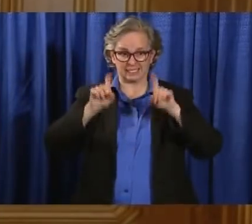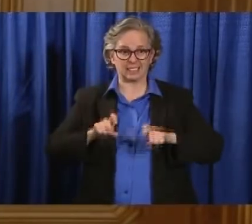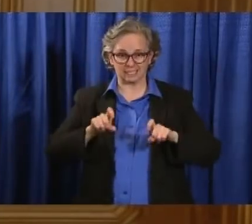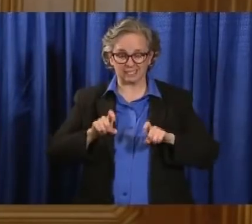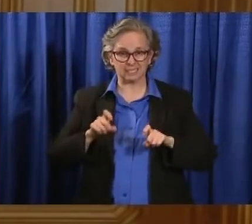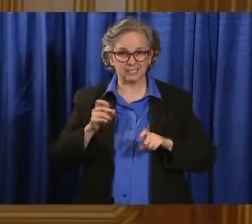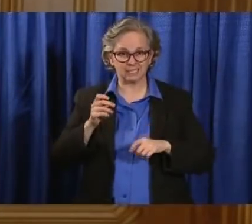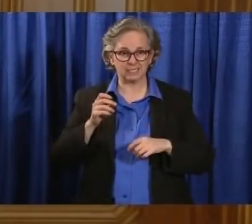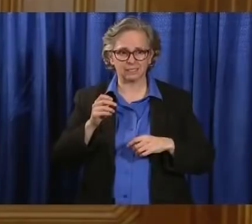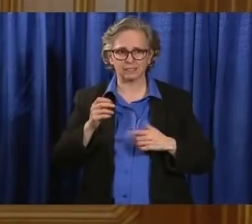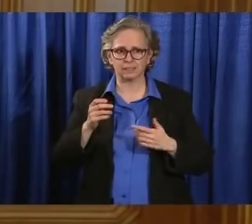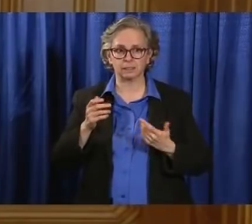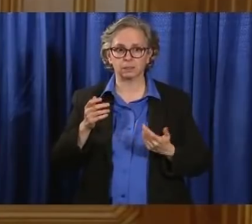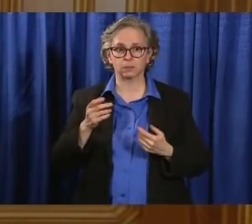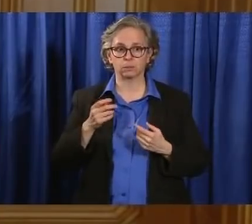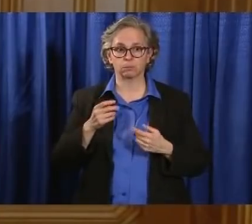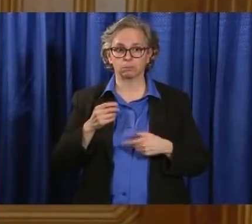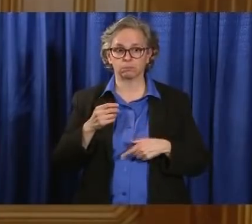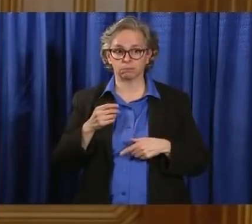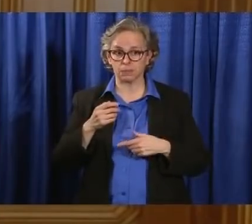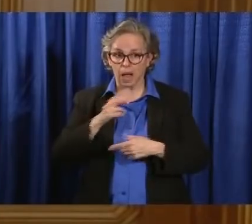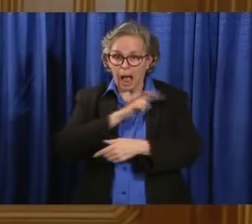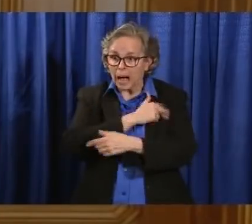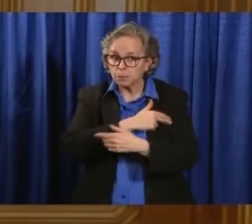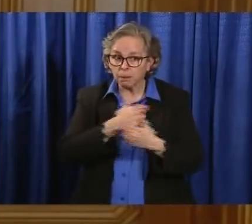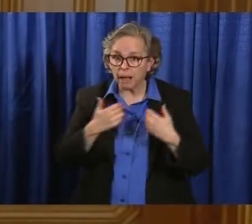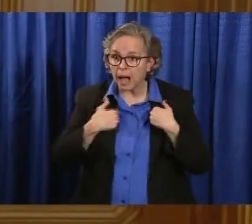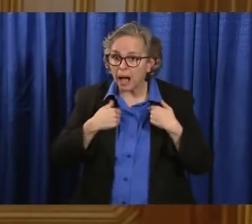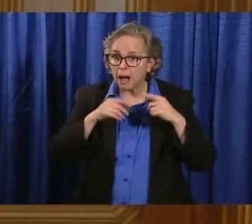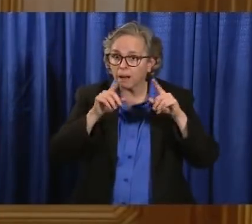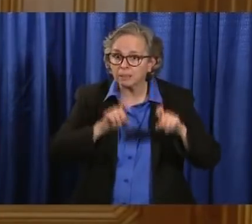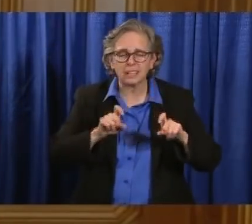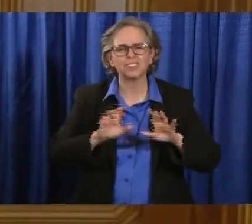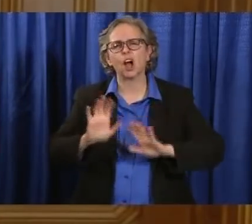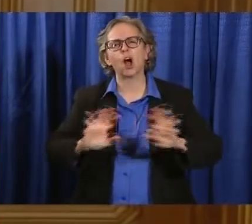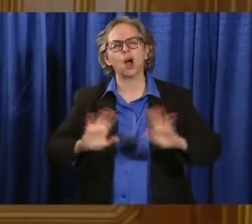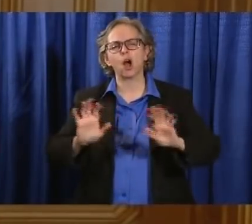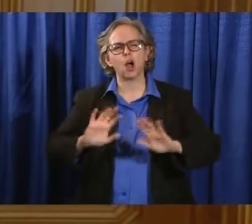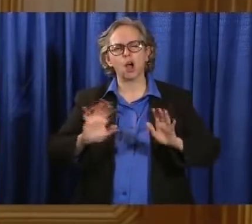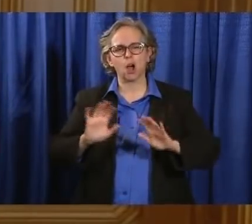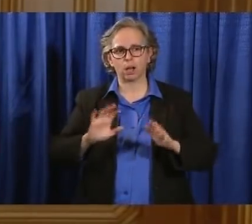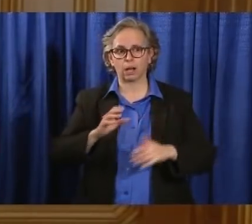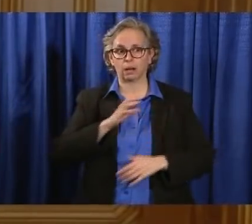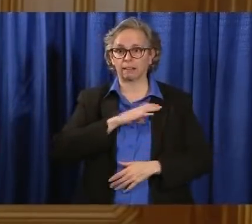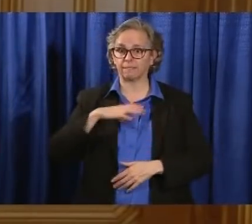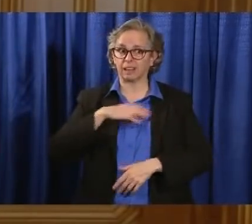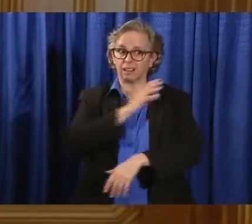the capacity to test. I mean, for example, Cleveland Clinic, Metro Health, UH, OSU,